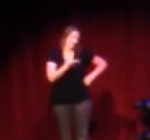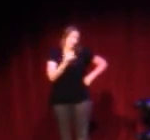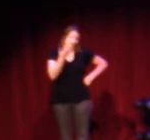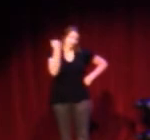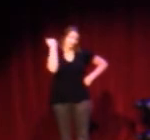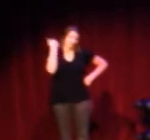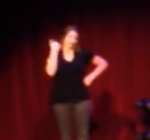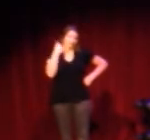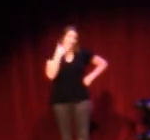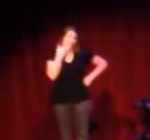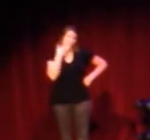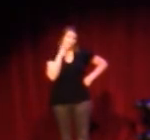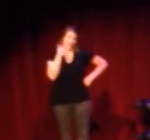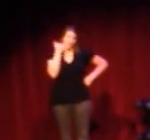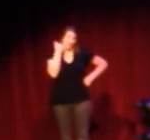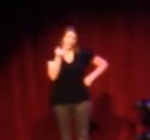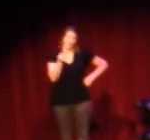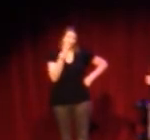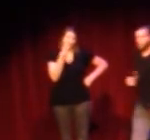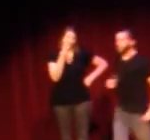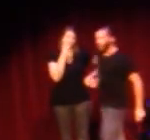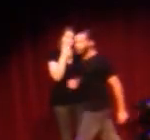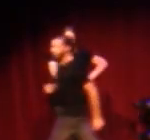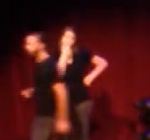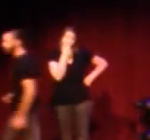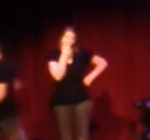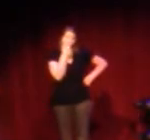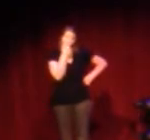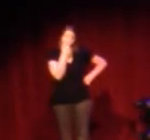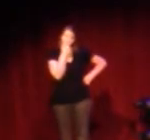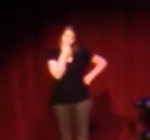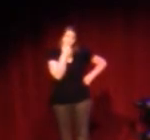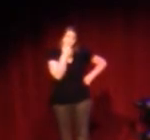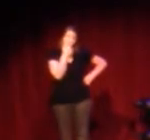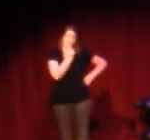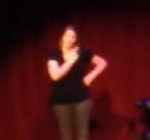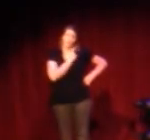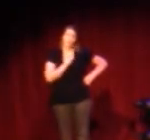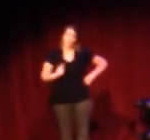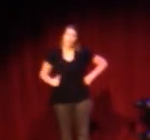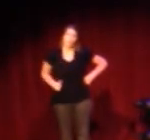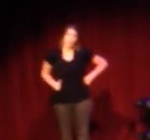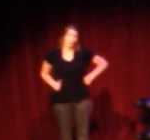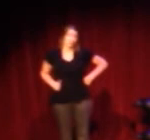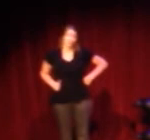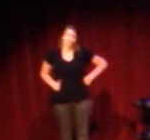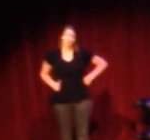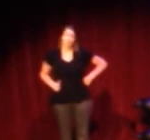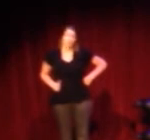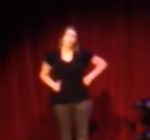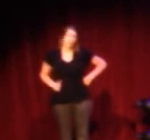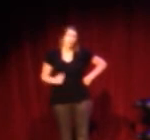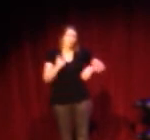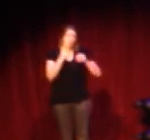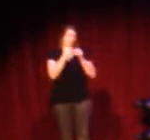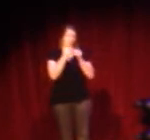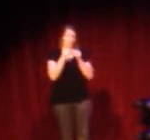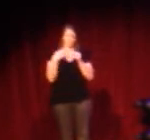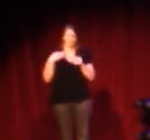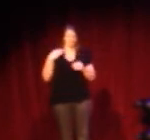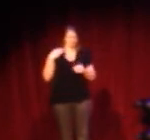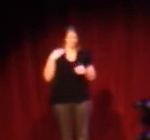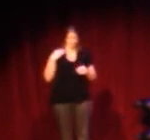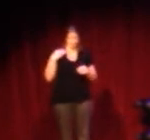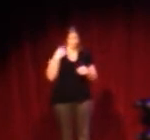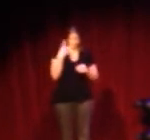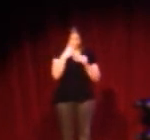This is a bad idea, isn't it? Oh, Lord. All right, one more volunteer here.